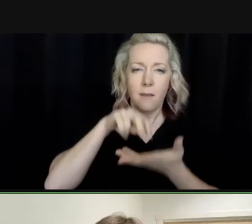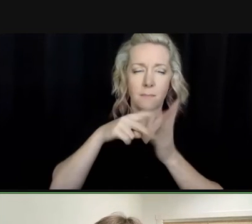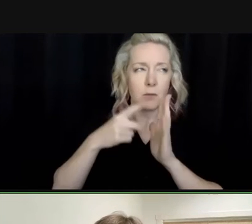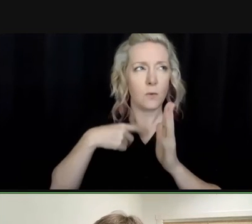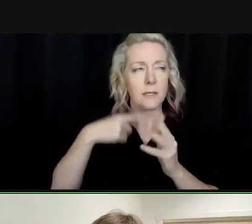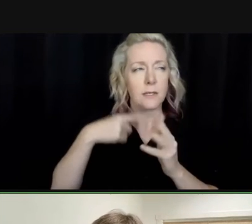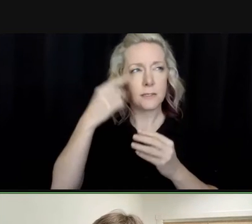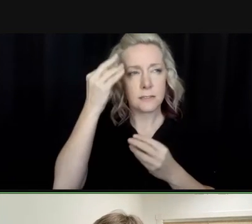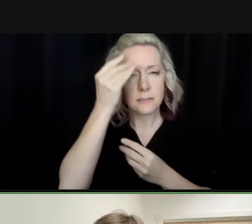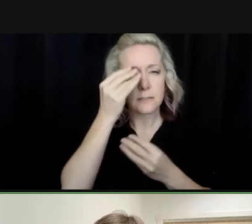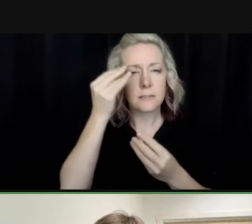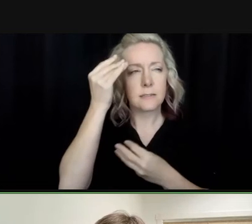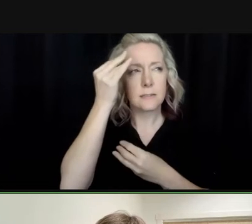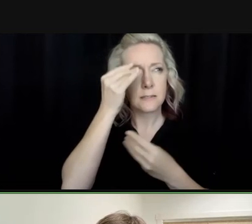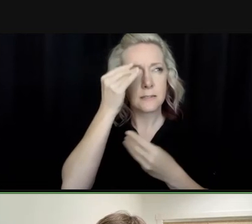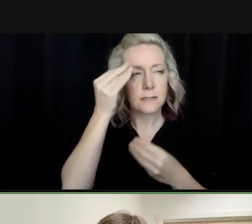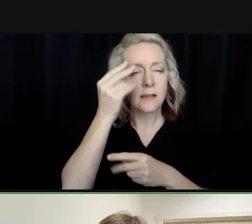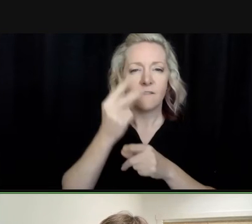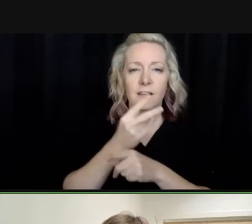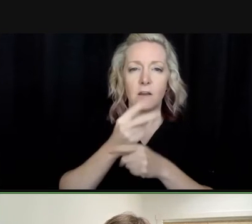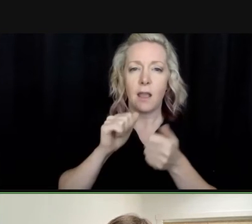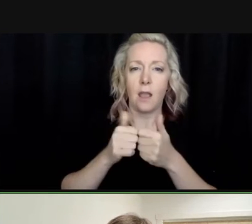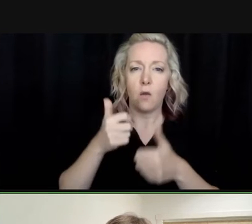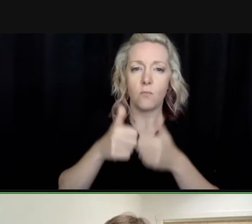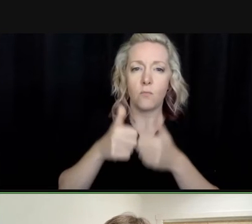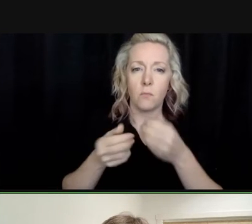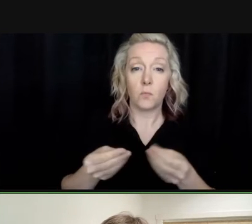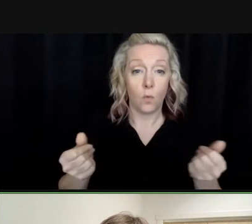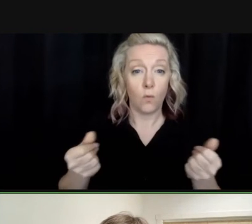I can't speak about it as a parent, but I would think